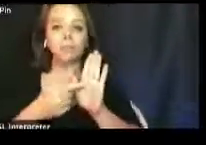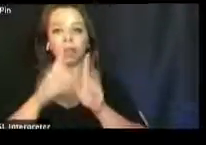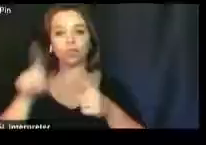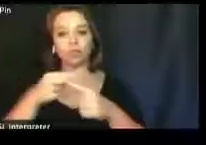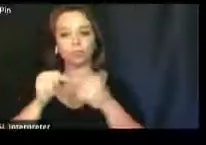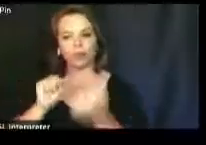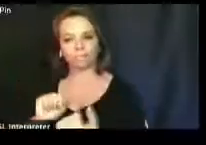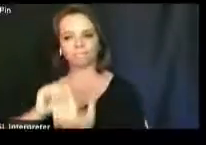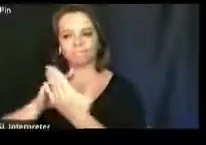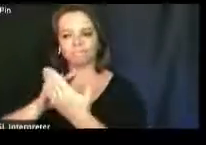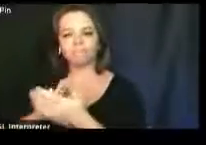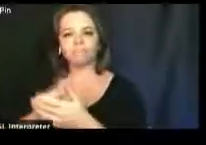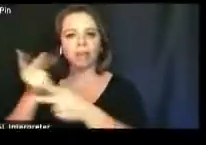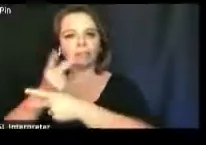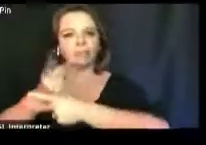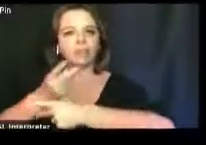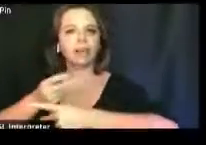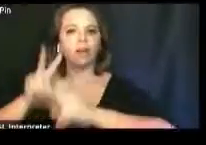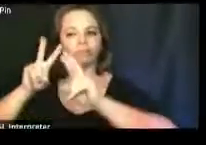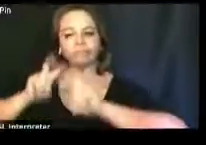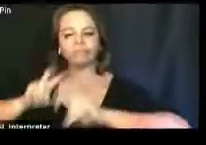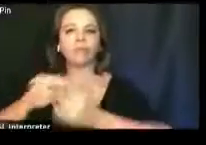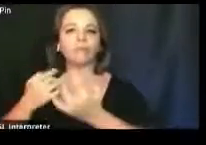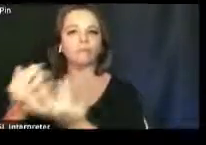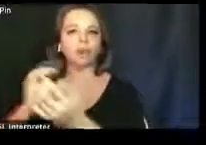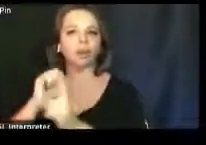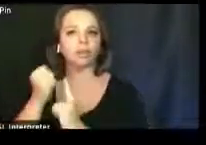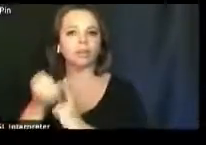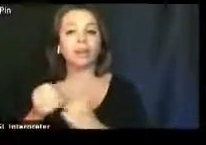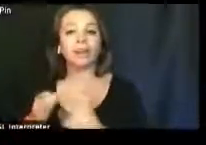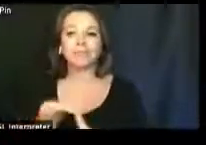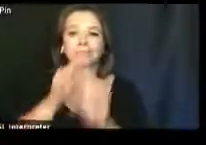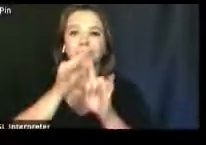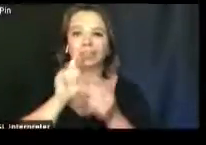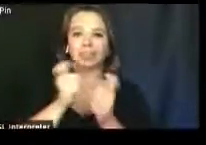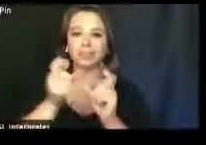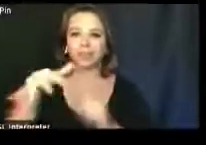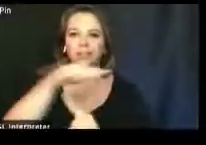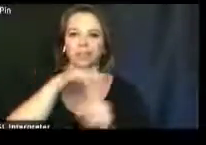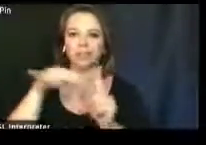fires, especially with some of these the changing climate conditions we have.